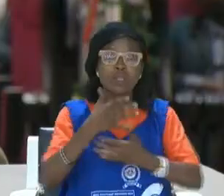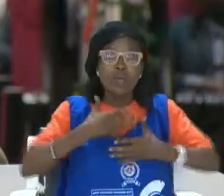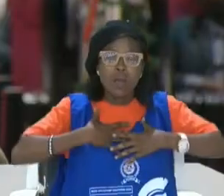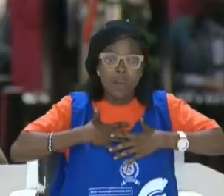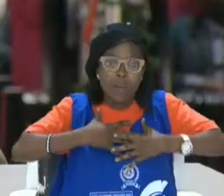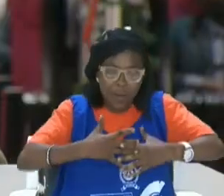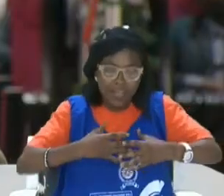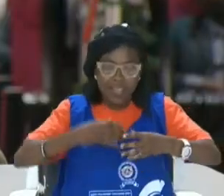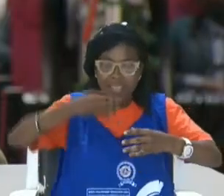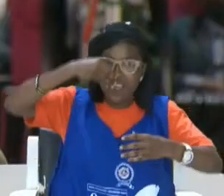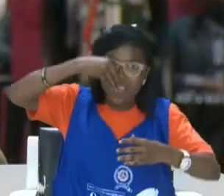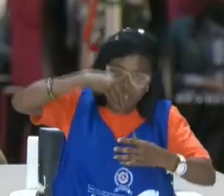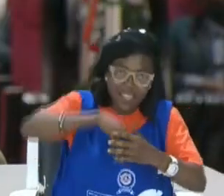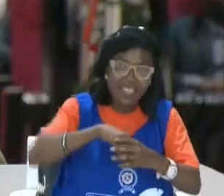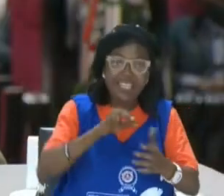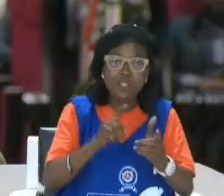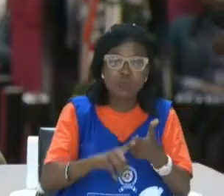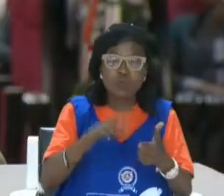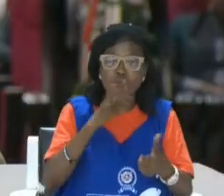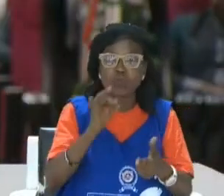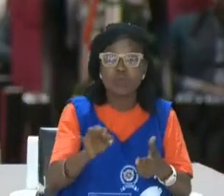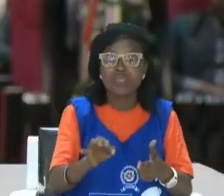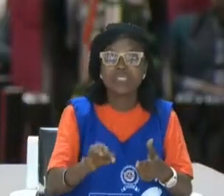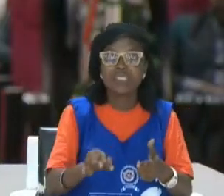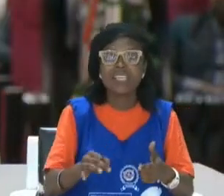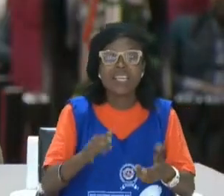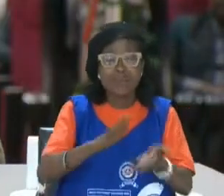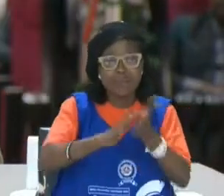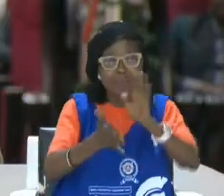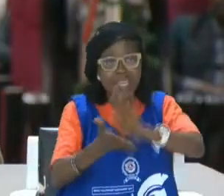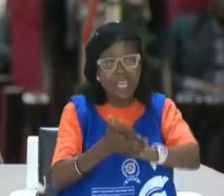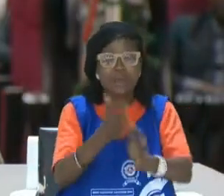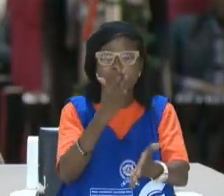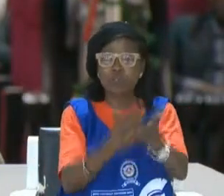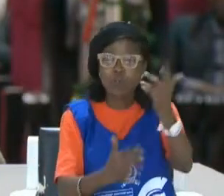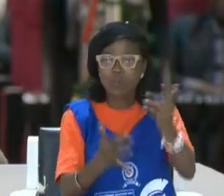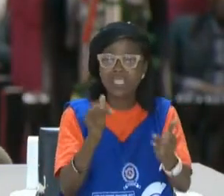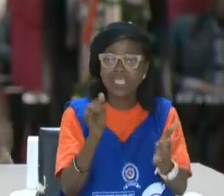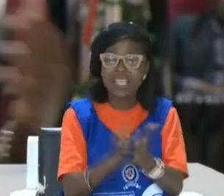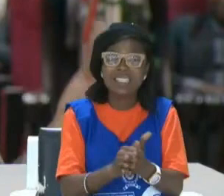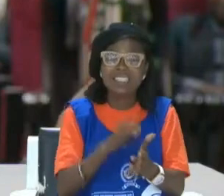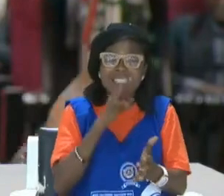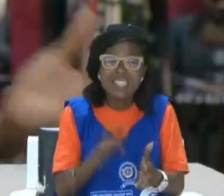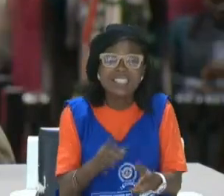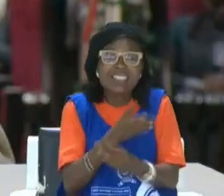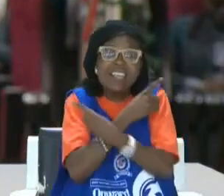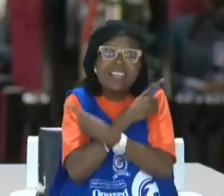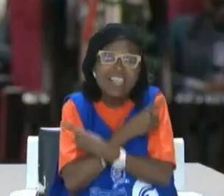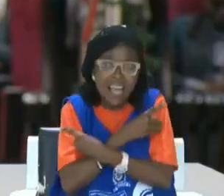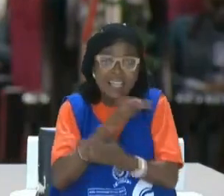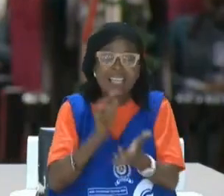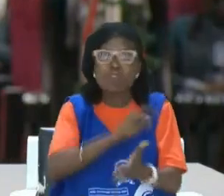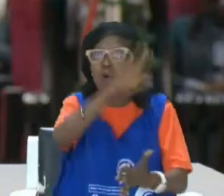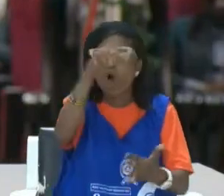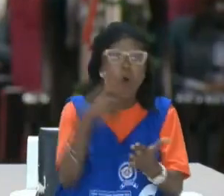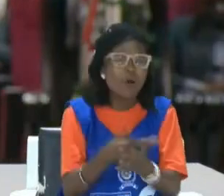into ordinary mud became something so precious that all the money in the